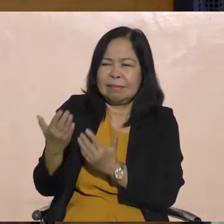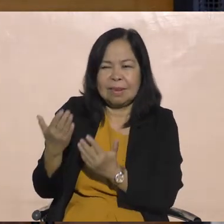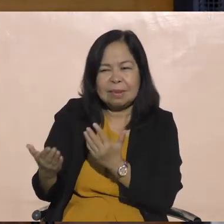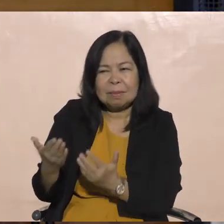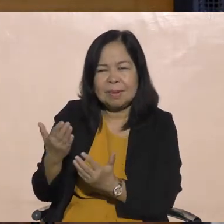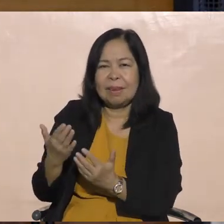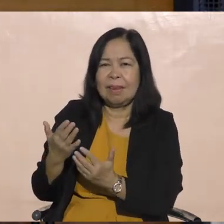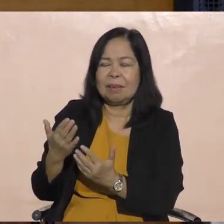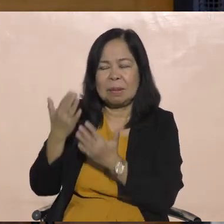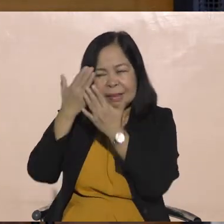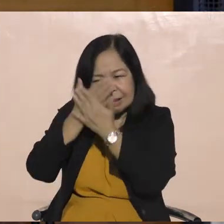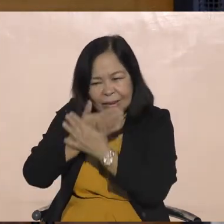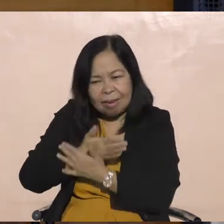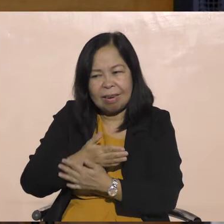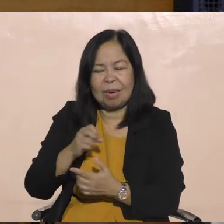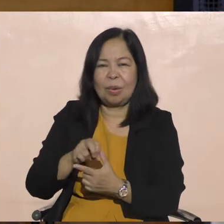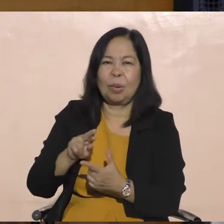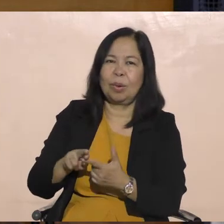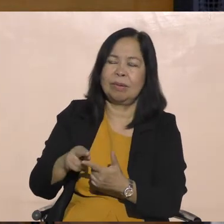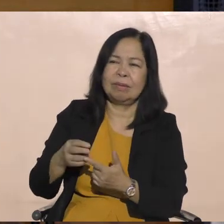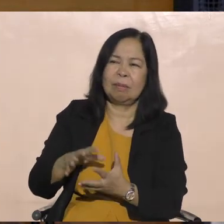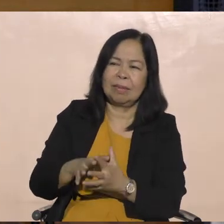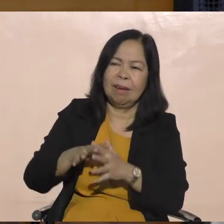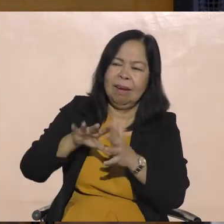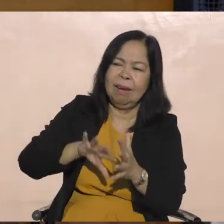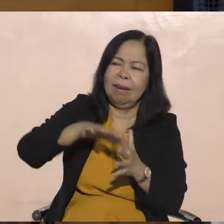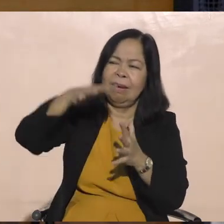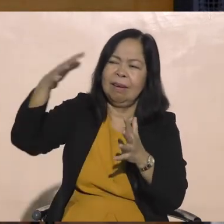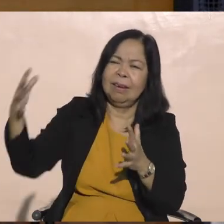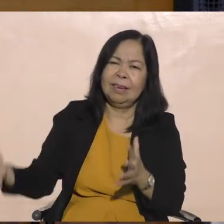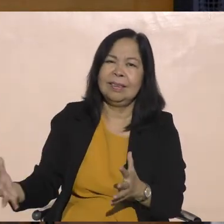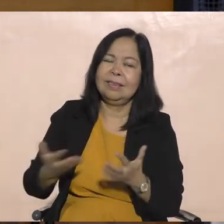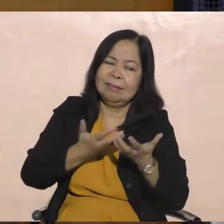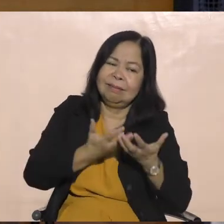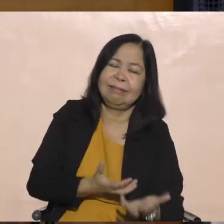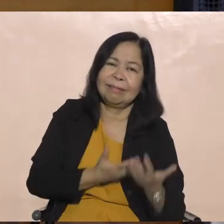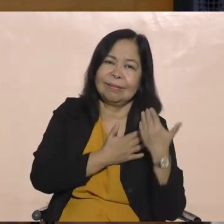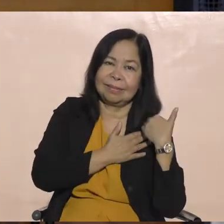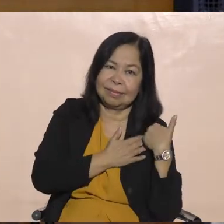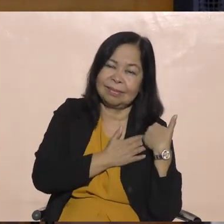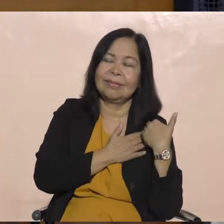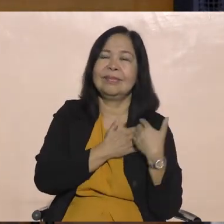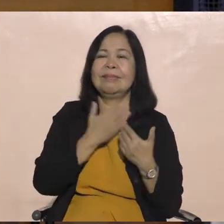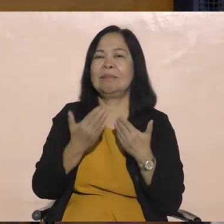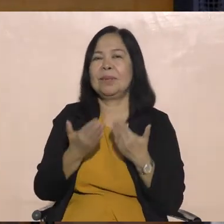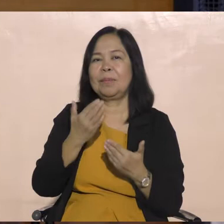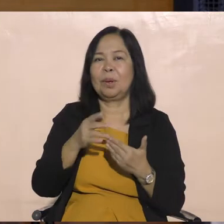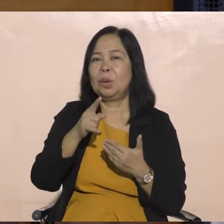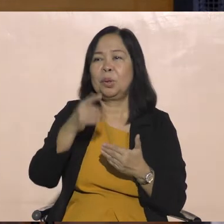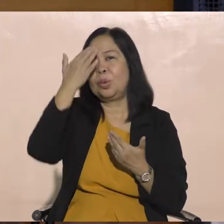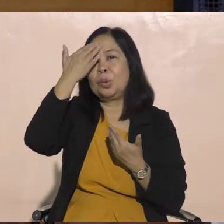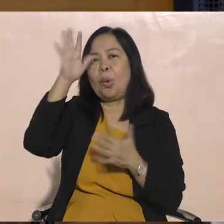delay of His answer, and it seems that the way it happened is not the way that